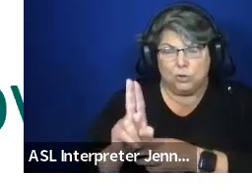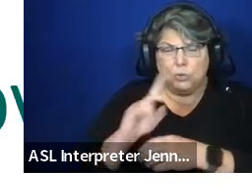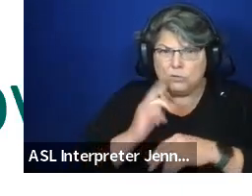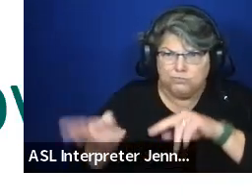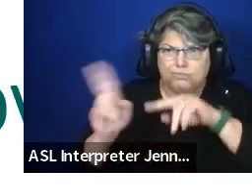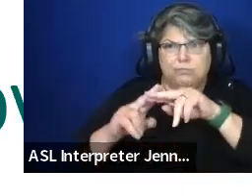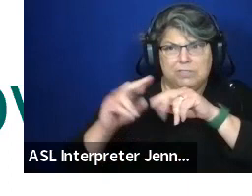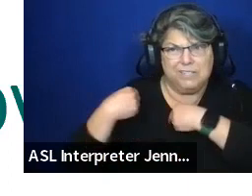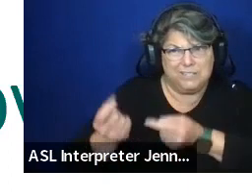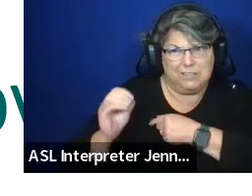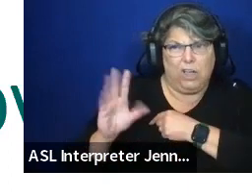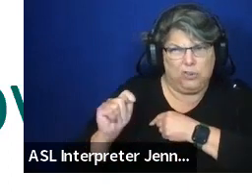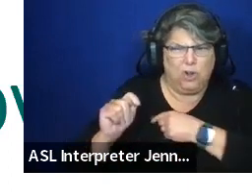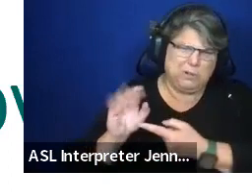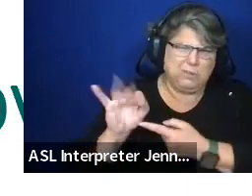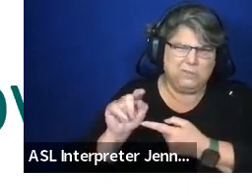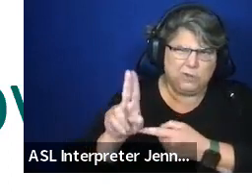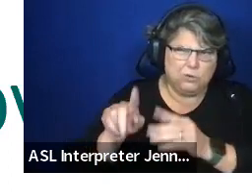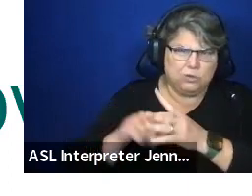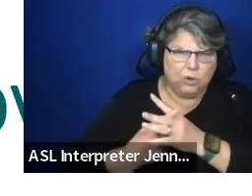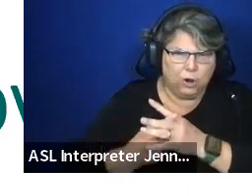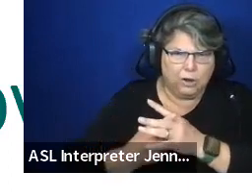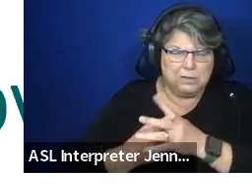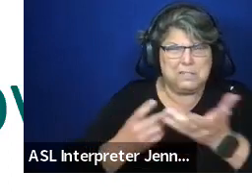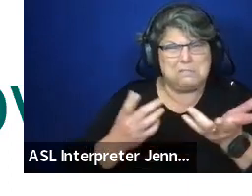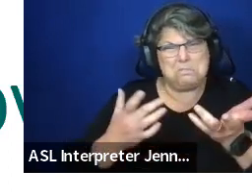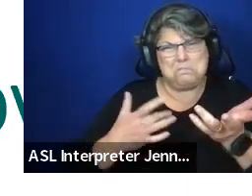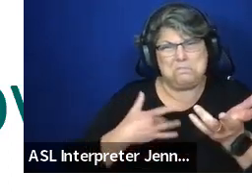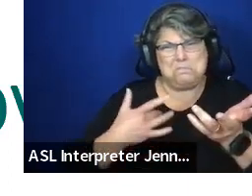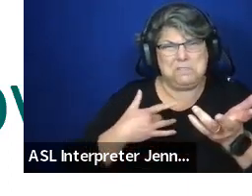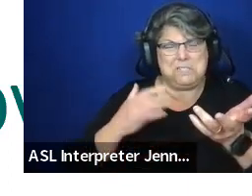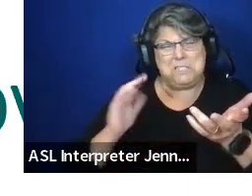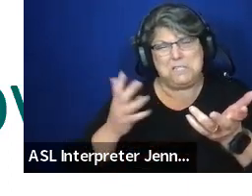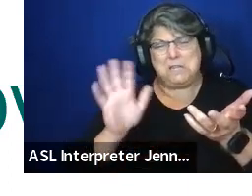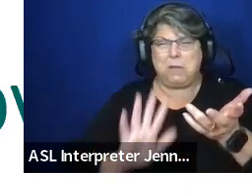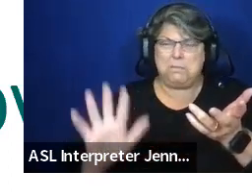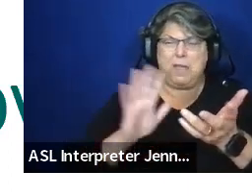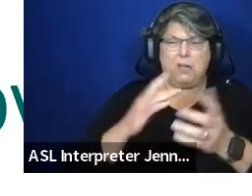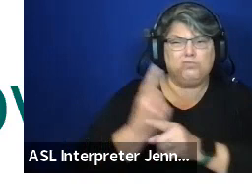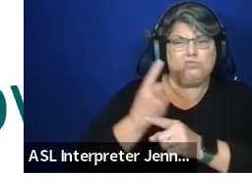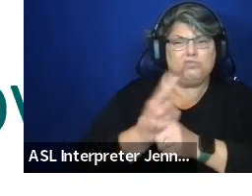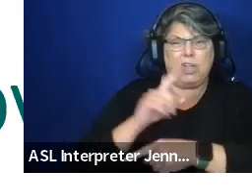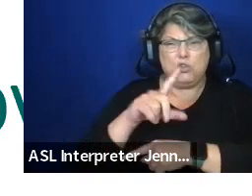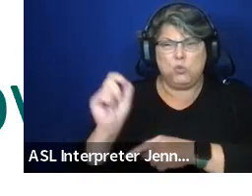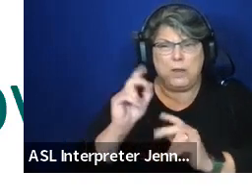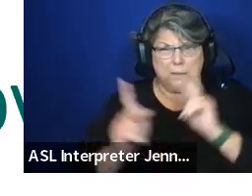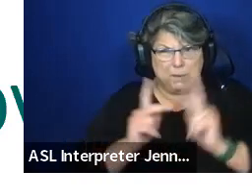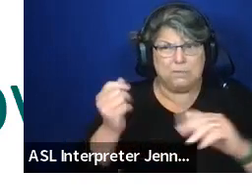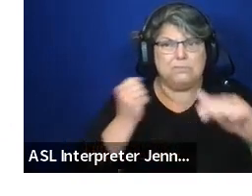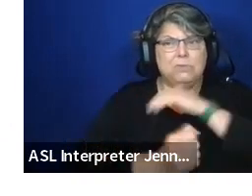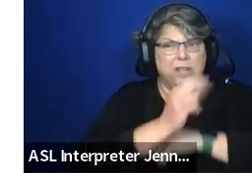October, and we're currently averaging about 20 individuals hospitalized for influenza per day.